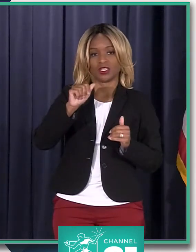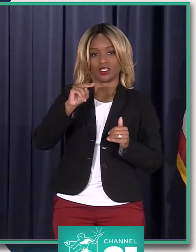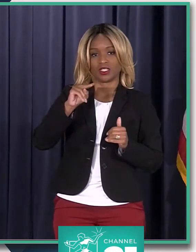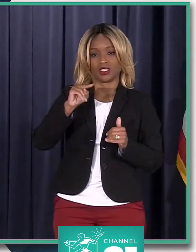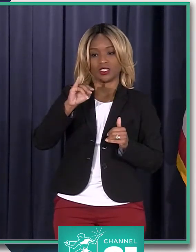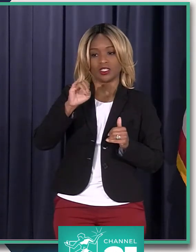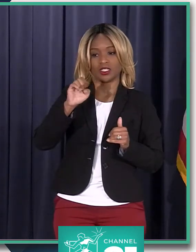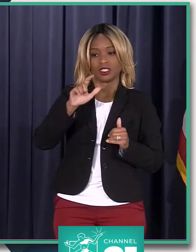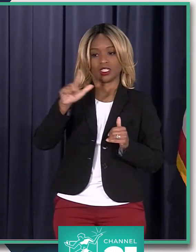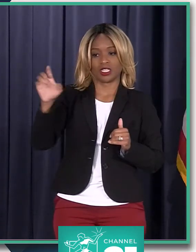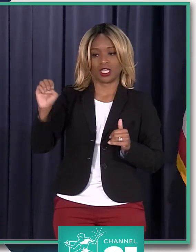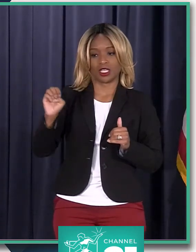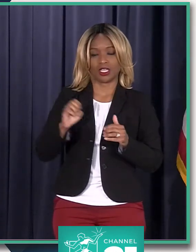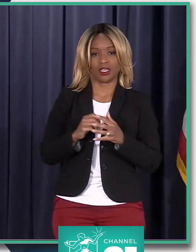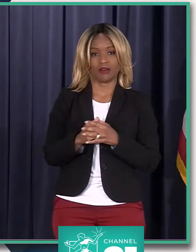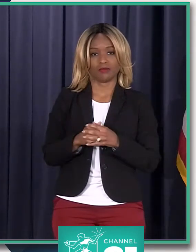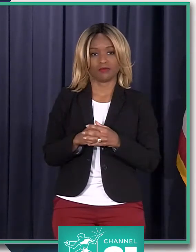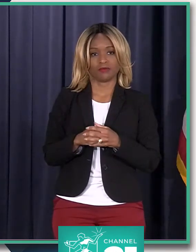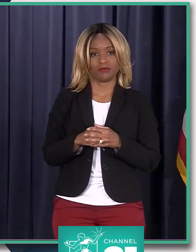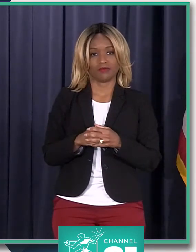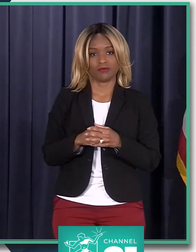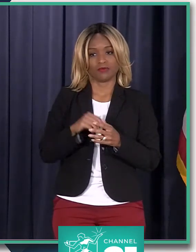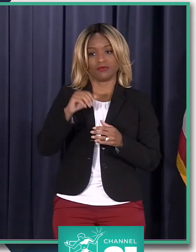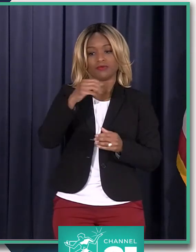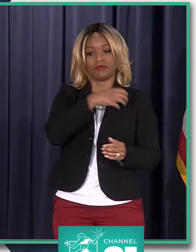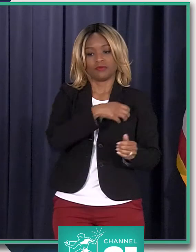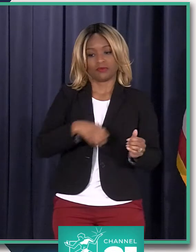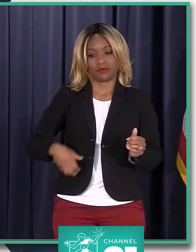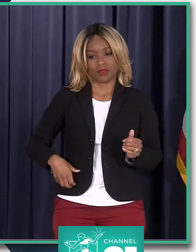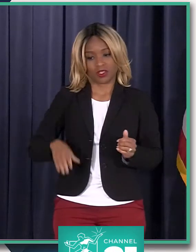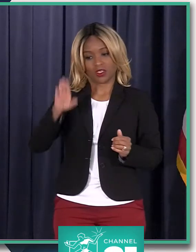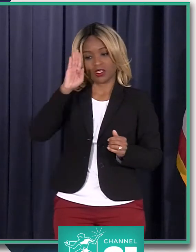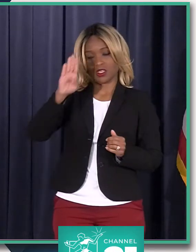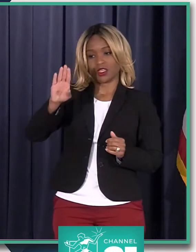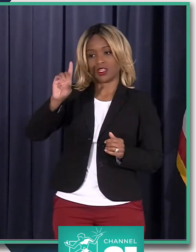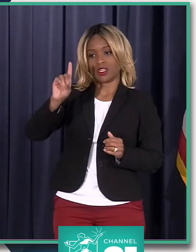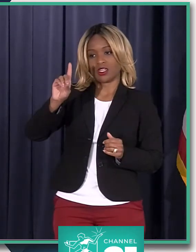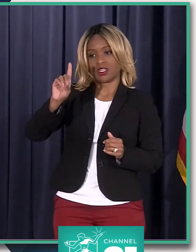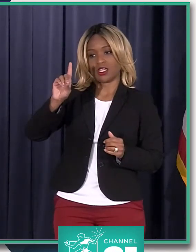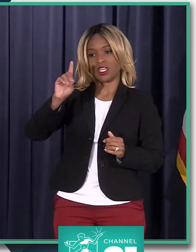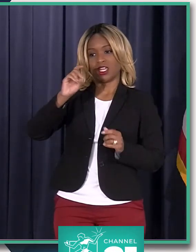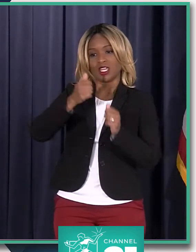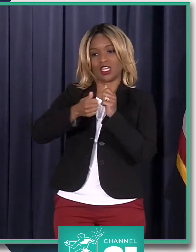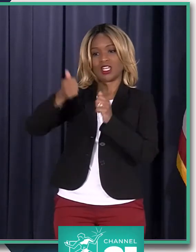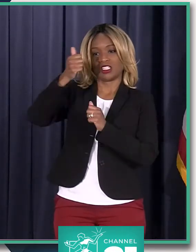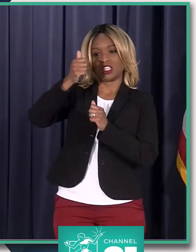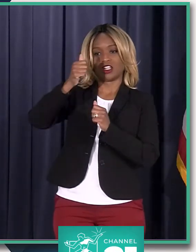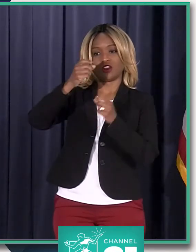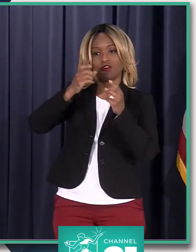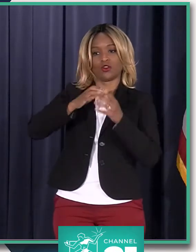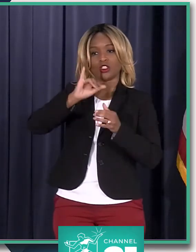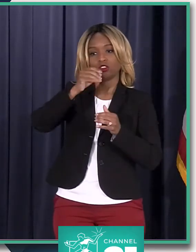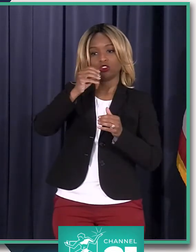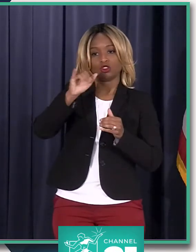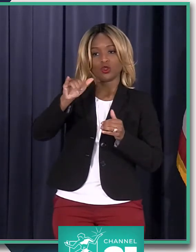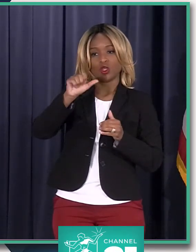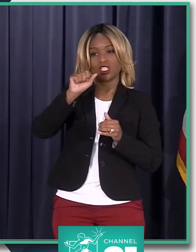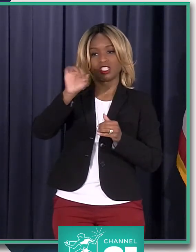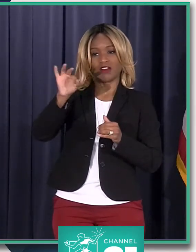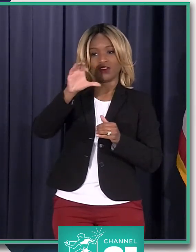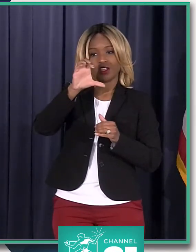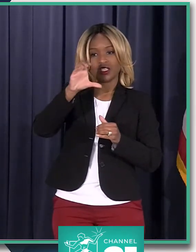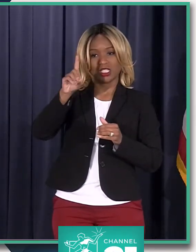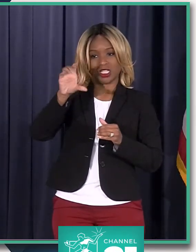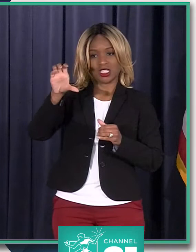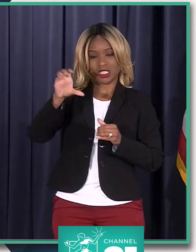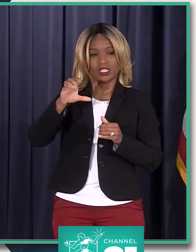Okay, Danielle, you're up. Mr. Mayor, this is Danielle Hilliker, the Executive Director of Joy Southfield CDC. Okay, how are Two you?